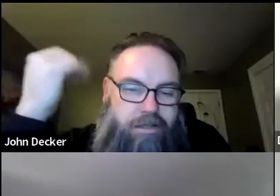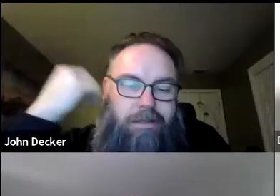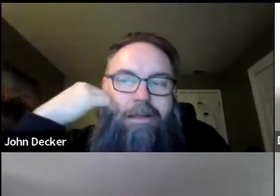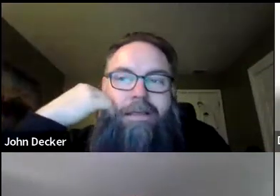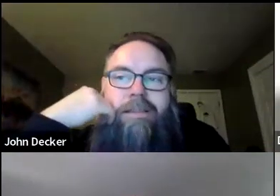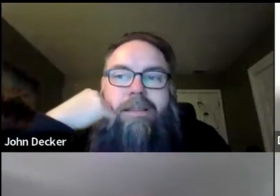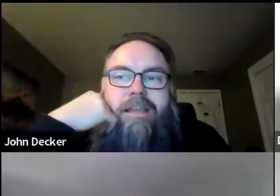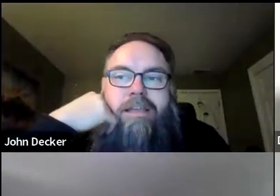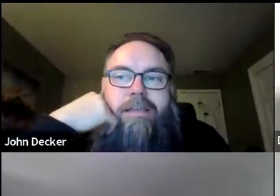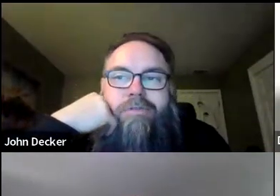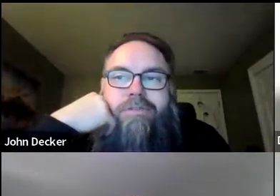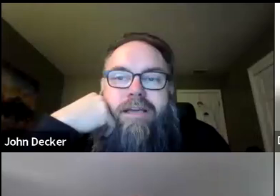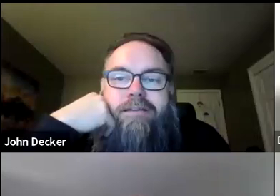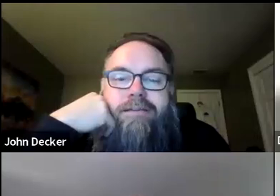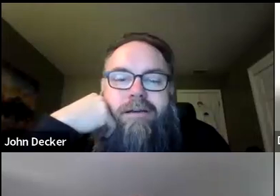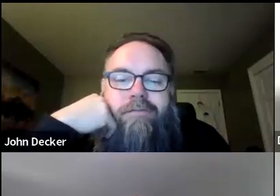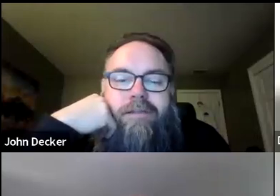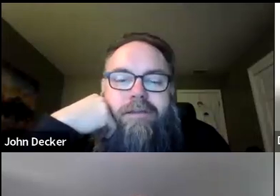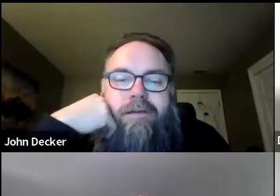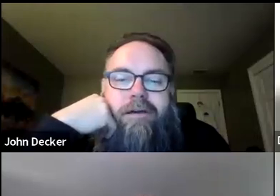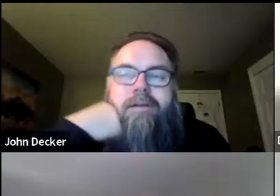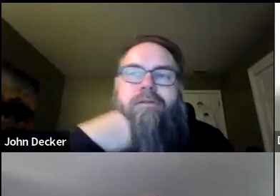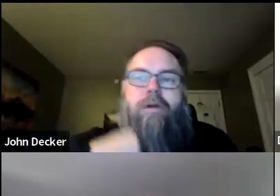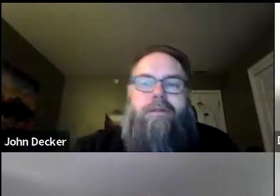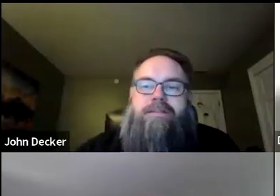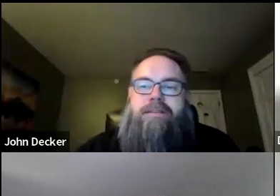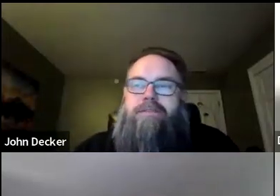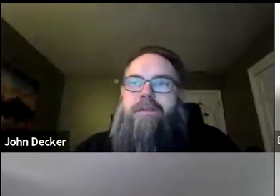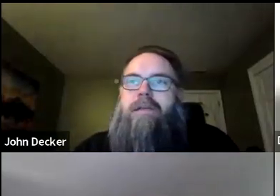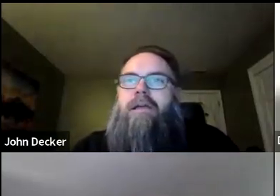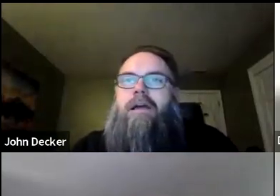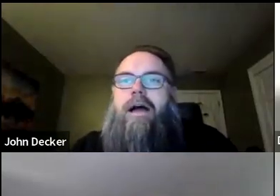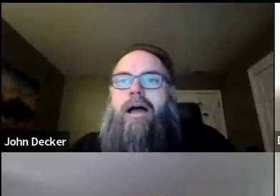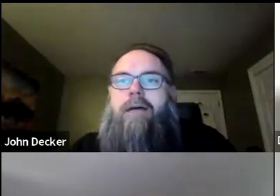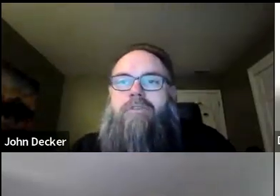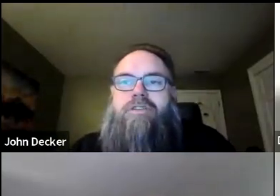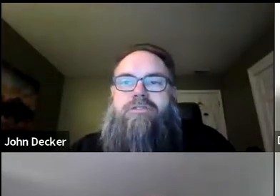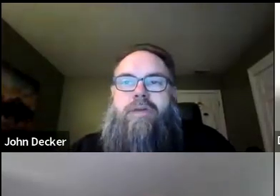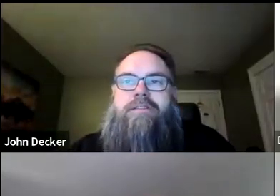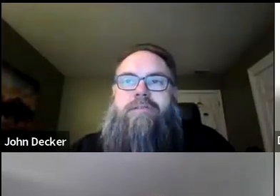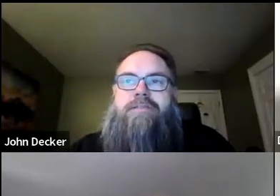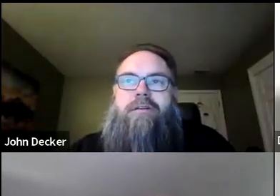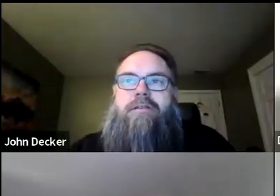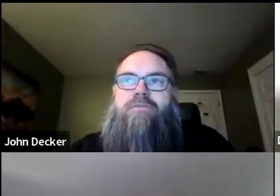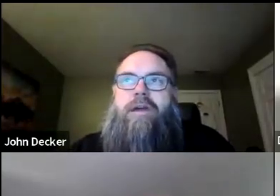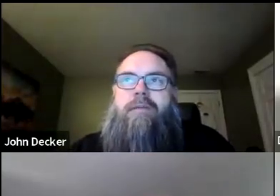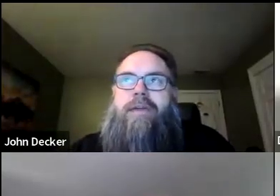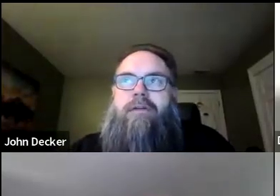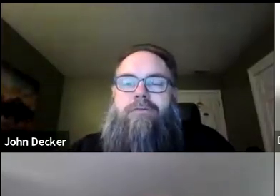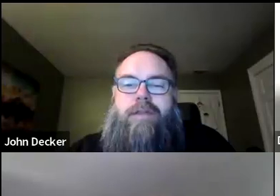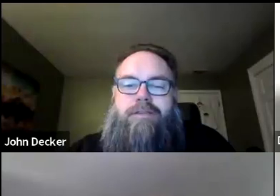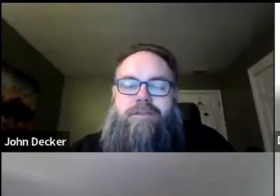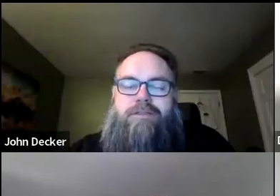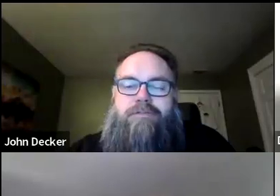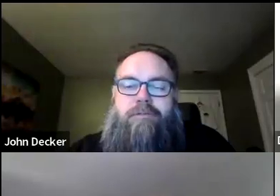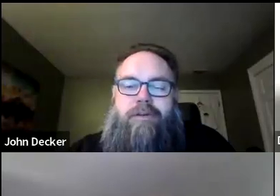course the 90% of the quality incentive. There's a directive that is on its way coming